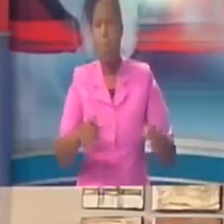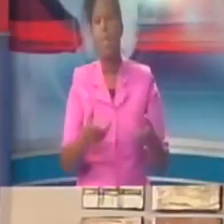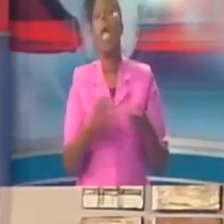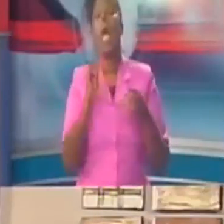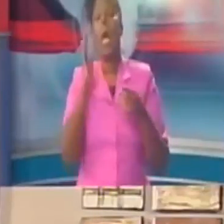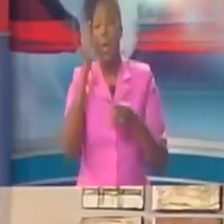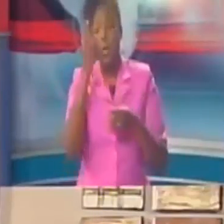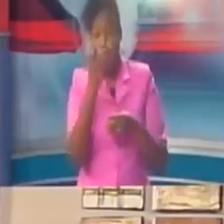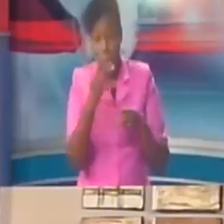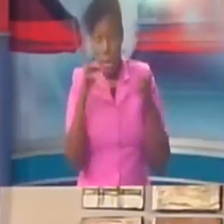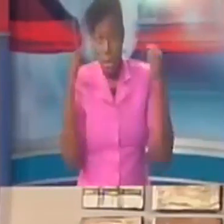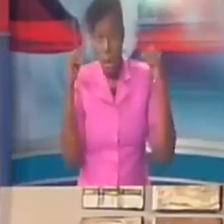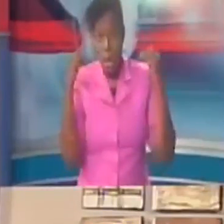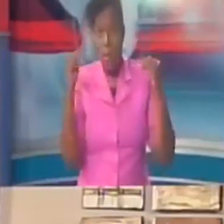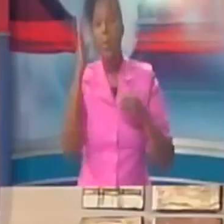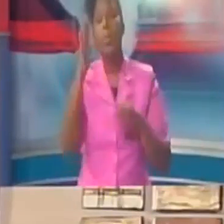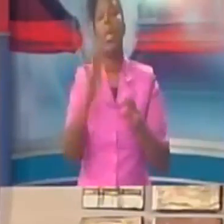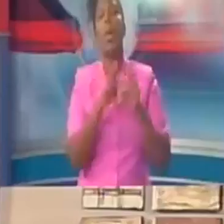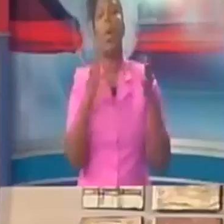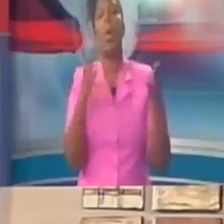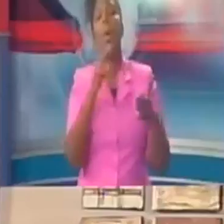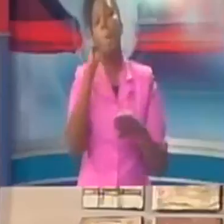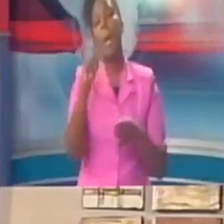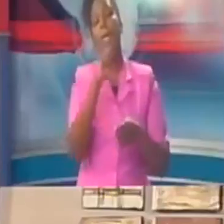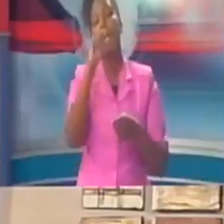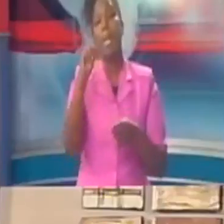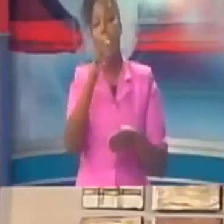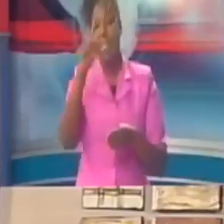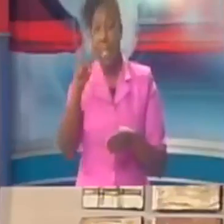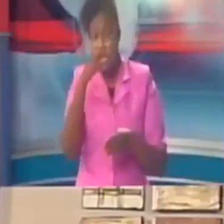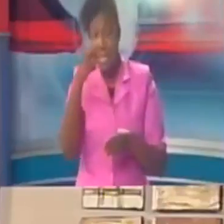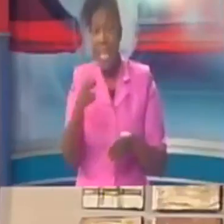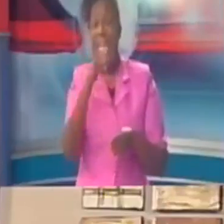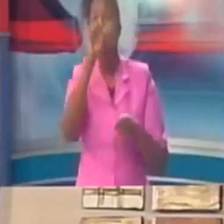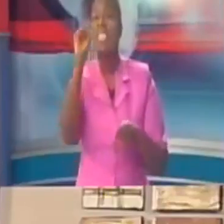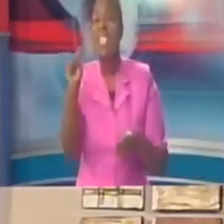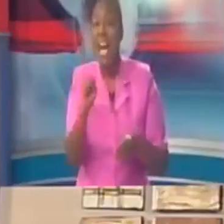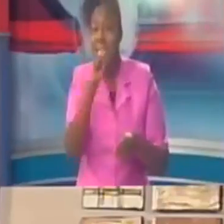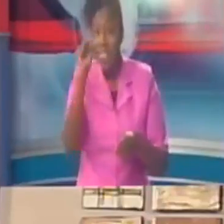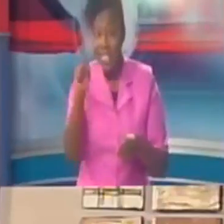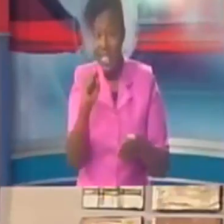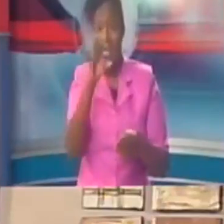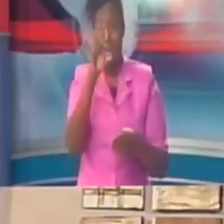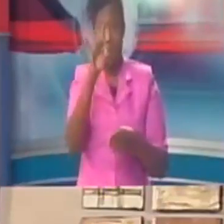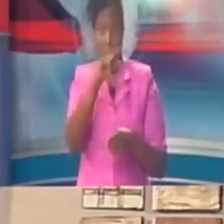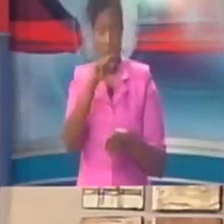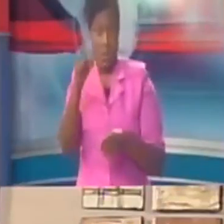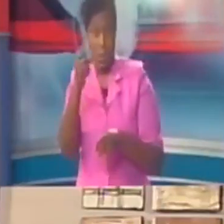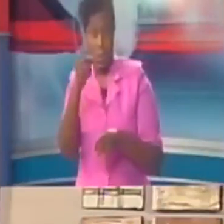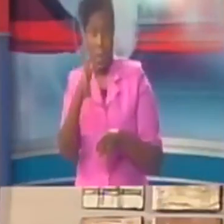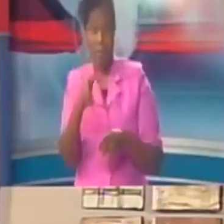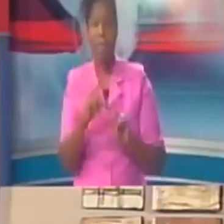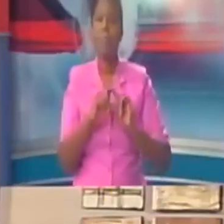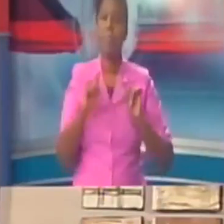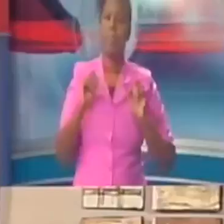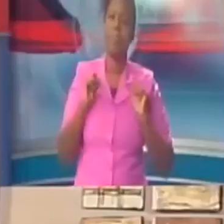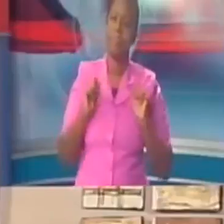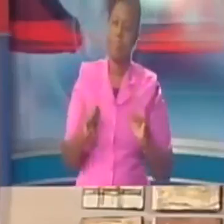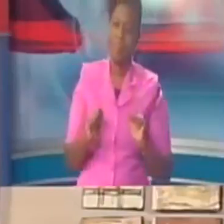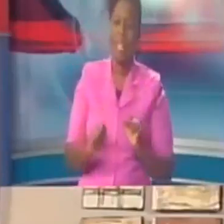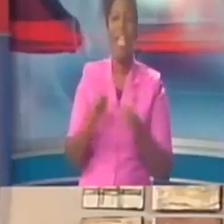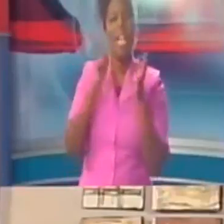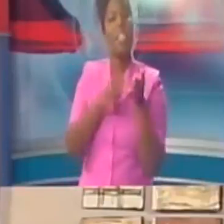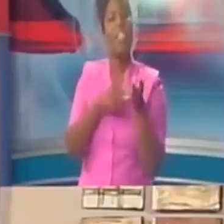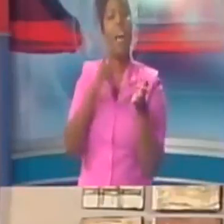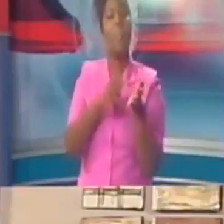Monday, Thursday, and Saturday from 8 to 12. Some on social media hijacked again